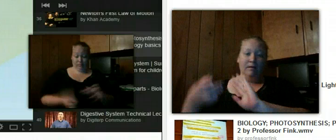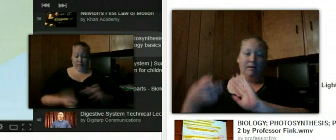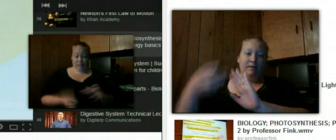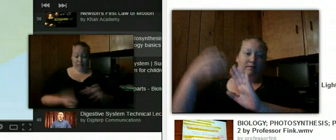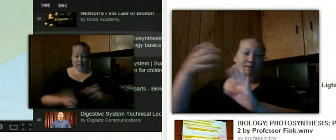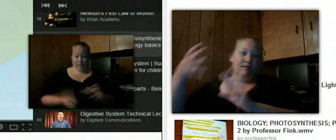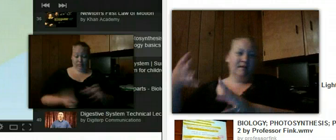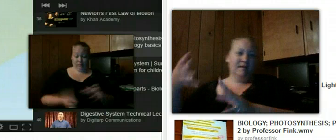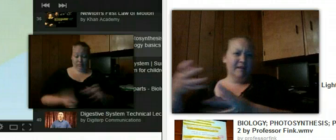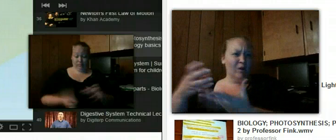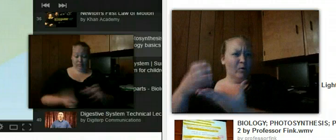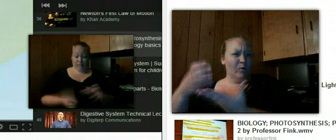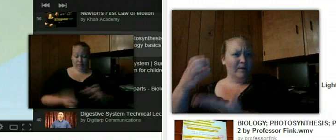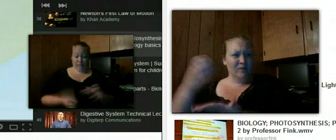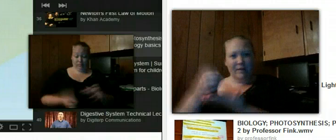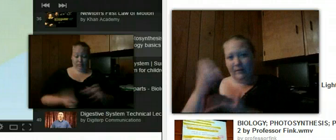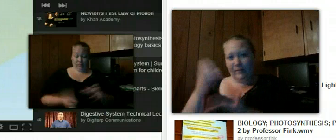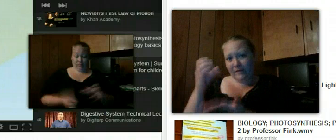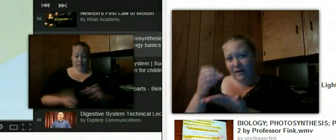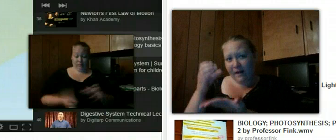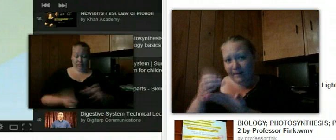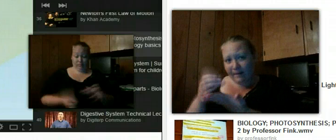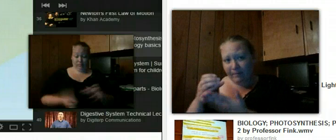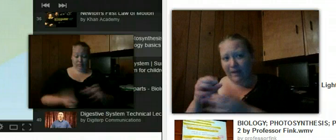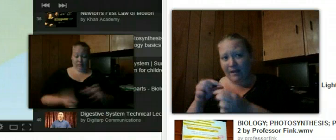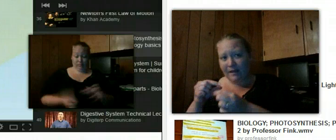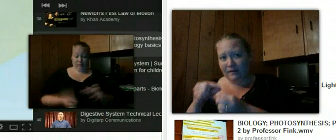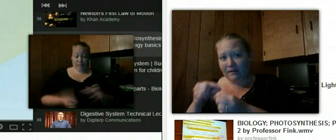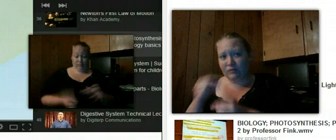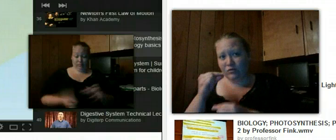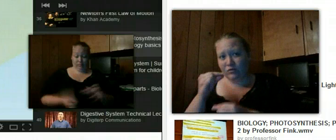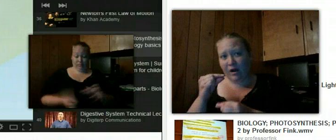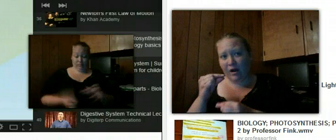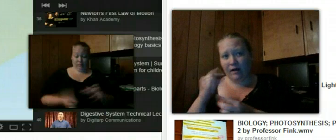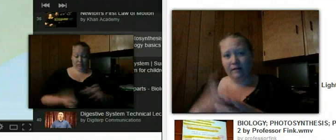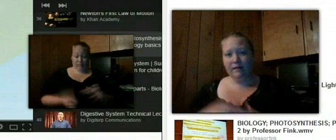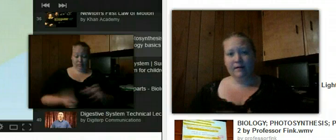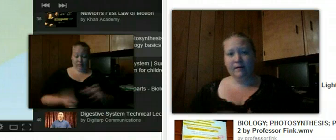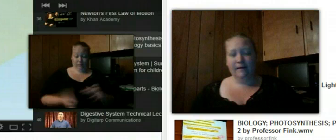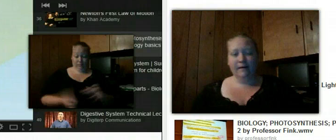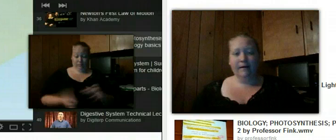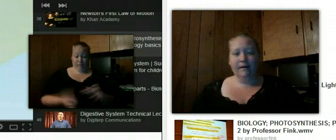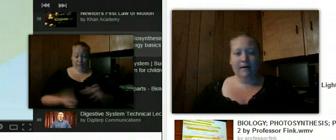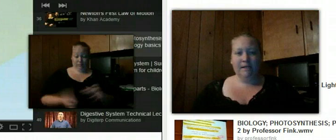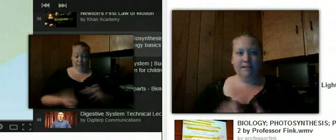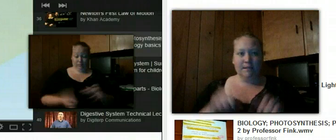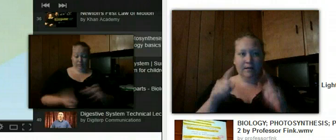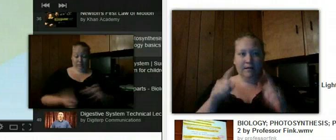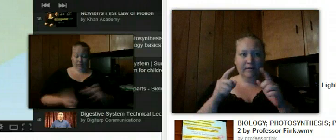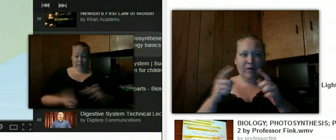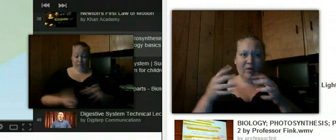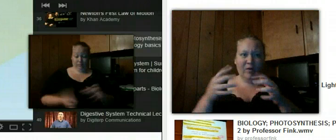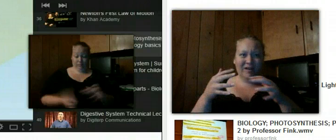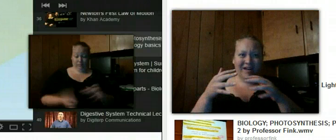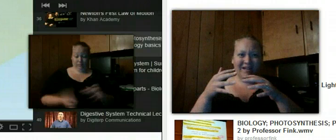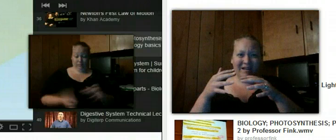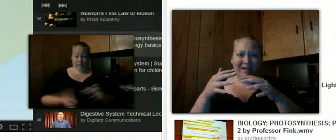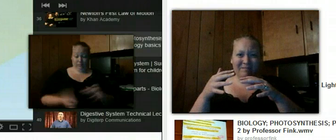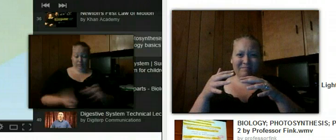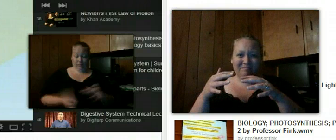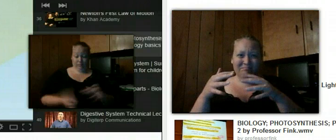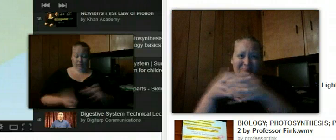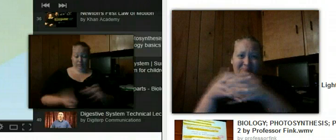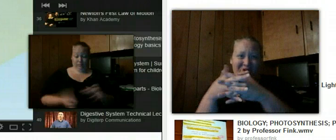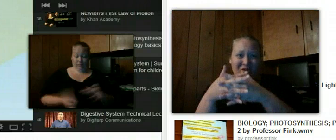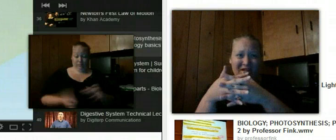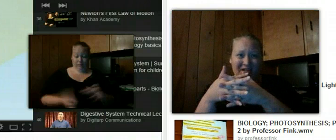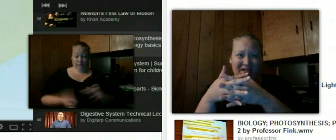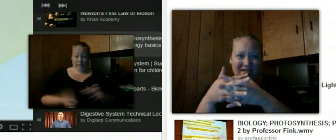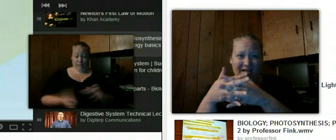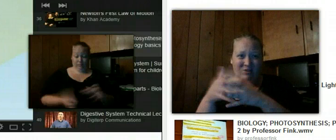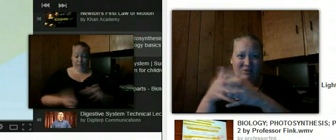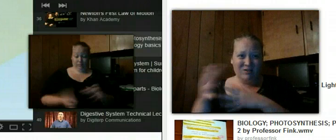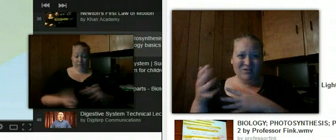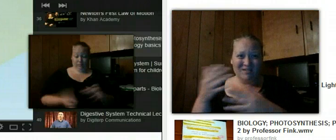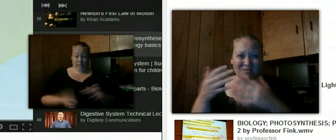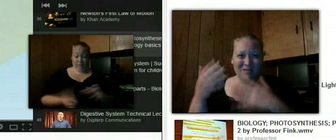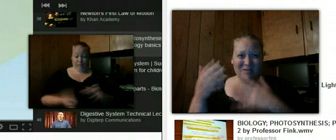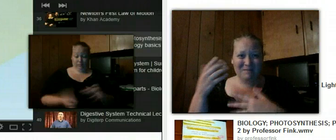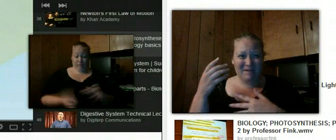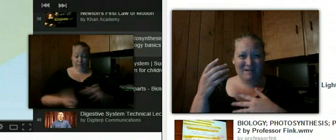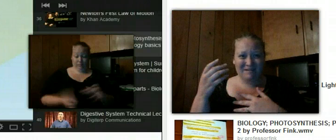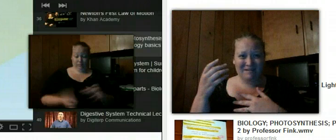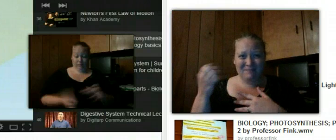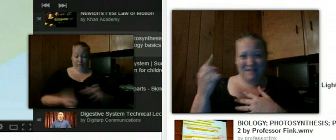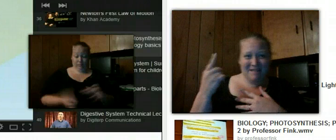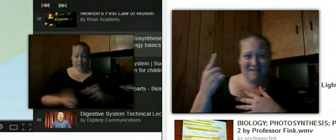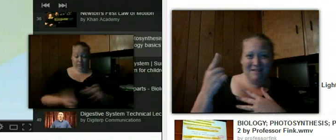example, so then they know what I'm talking about with the cup and the straw, instead of going kind of like meshing it in together, so it